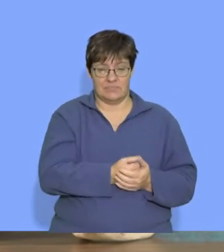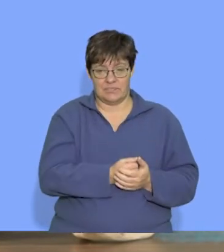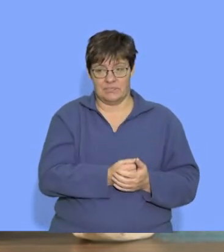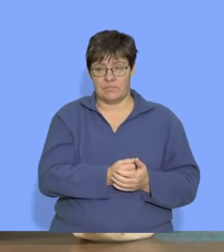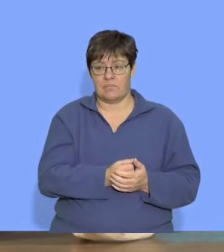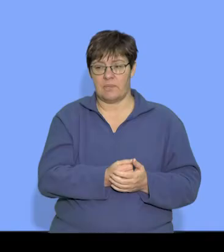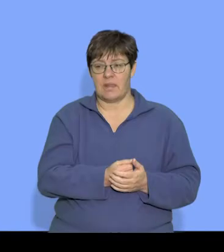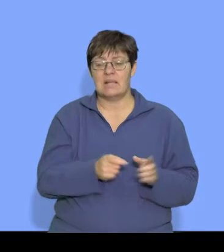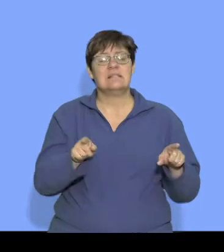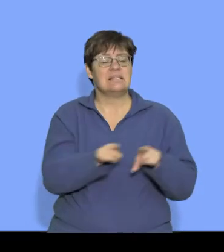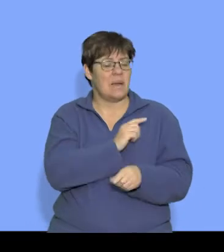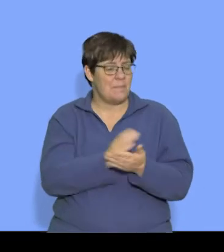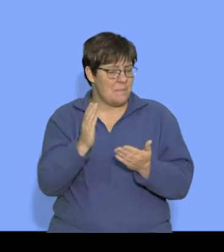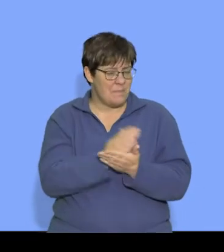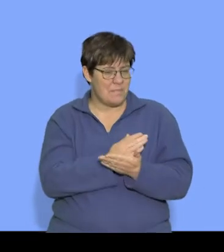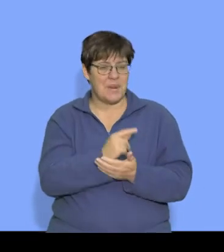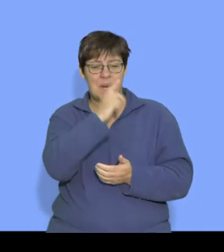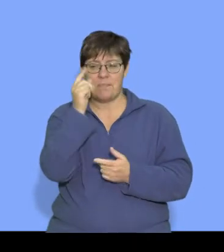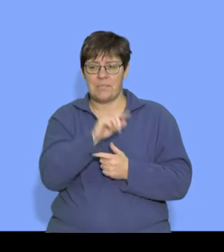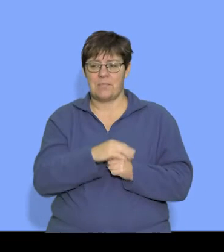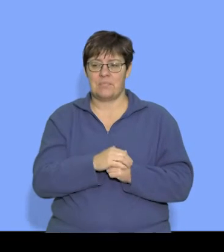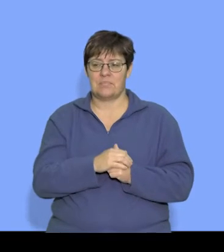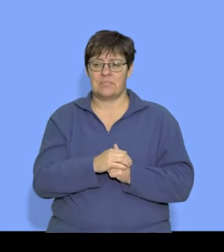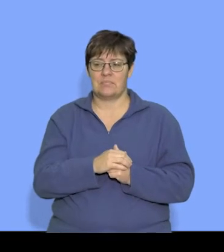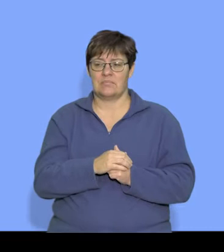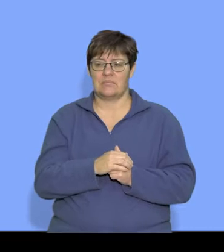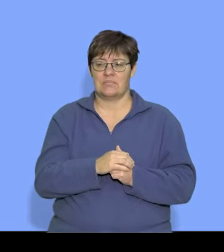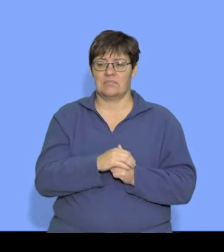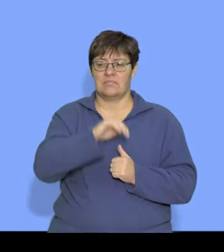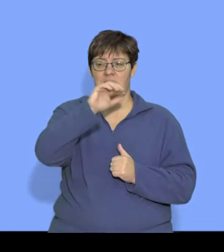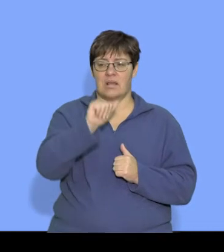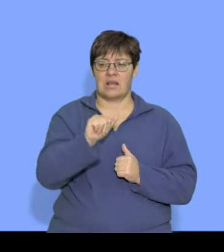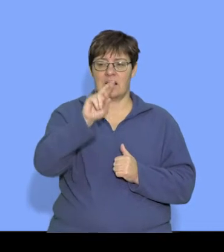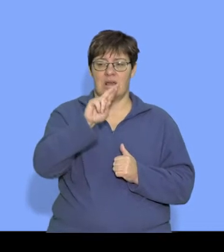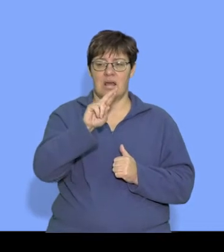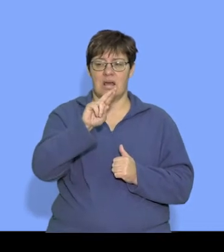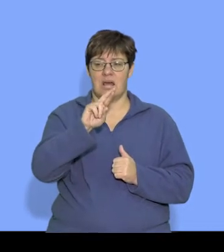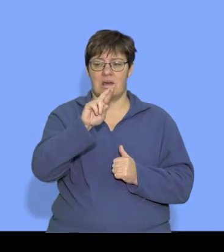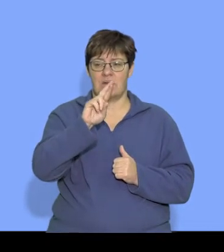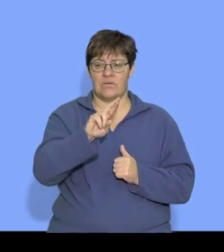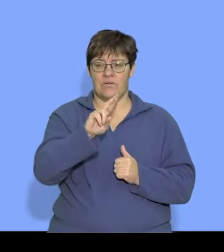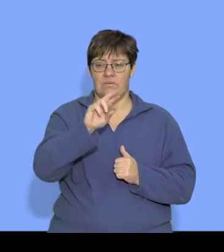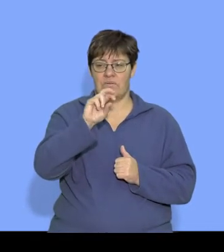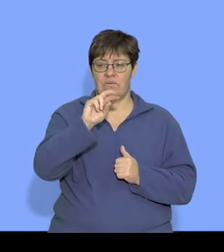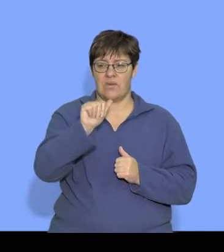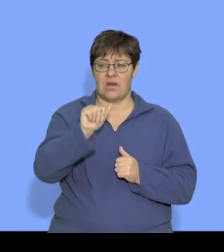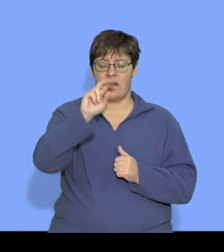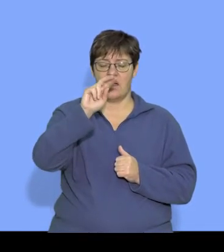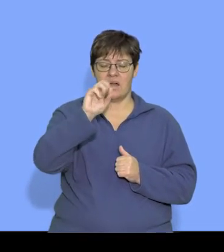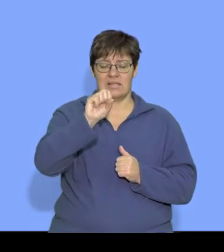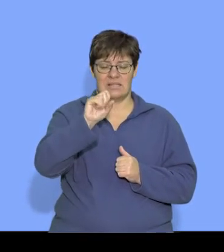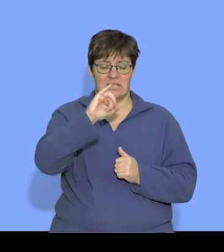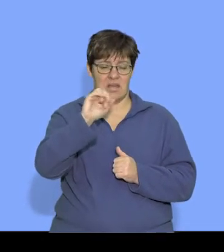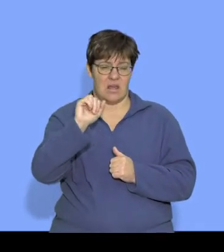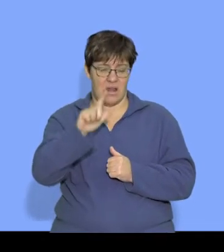We also see that some teeth are called your carinaceal teeth, and these are specialized molars